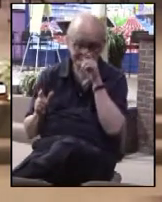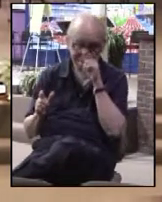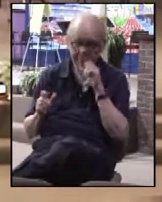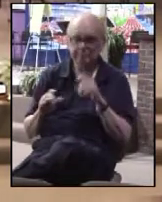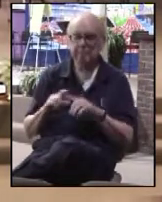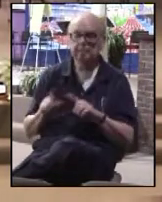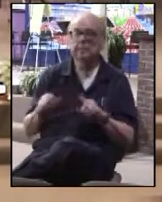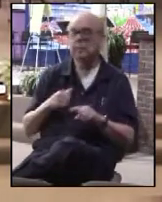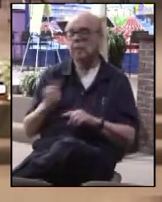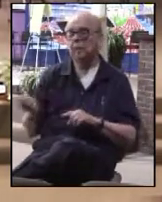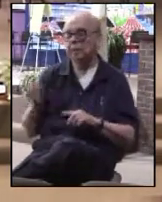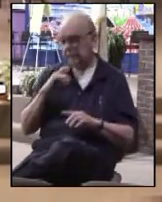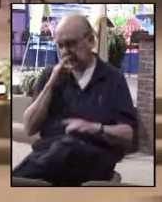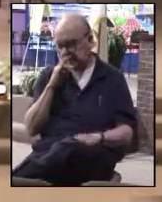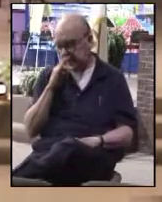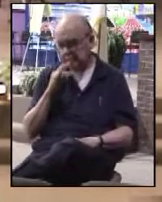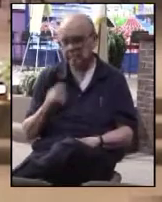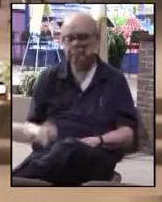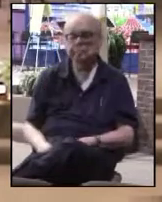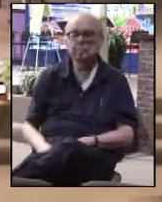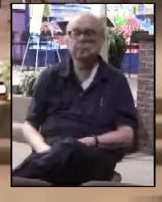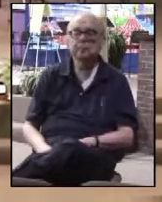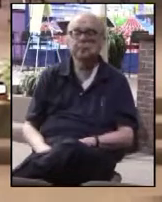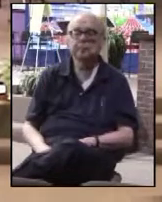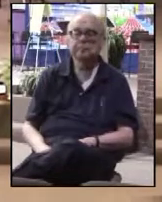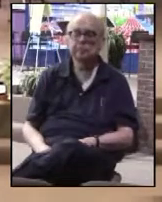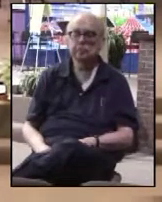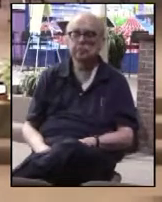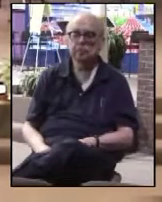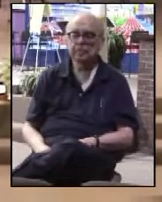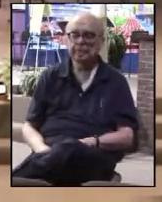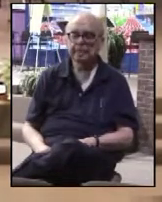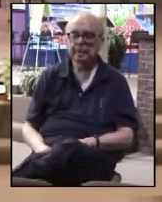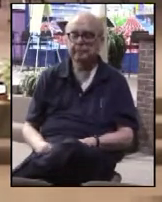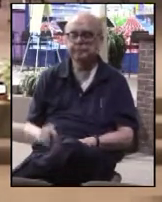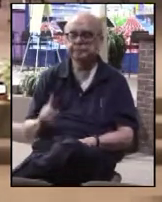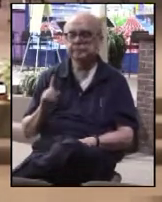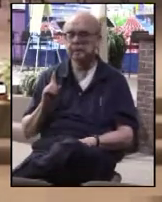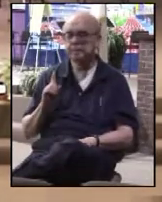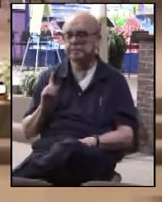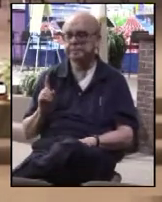but all of the other ones and the one